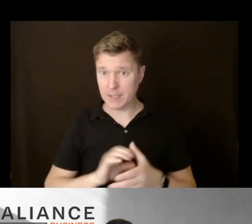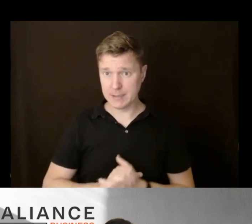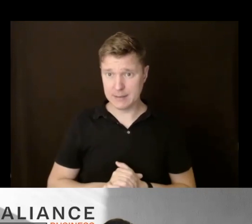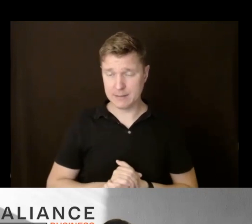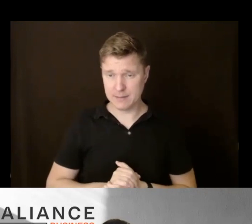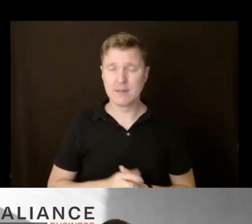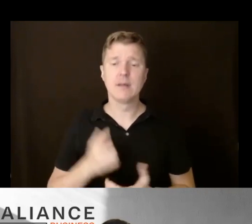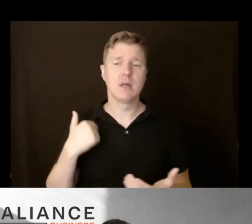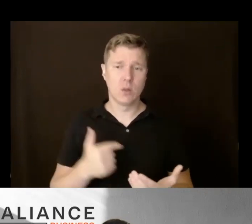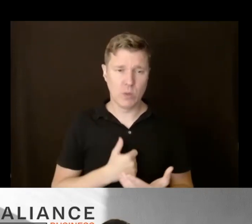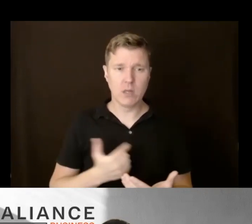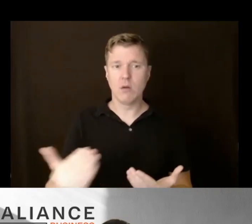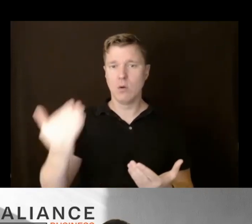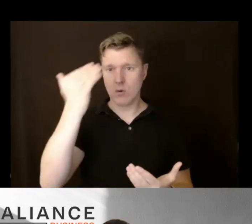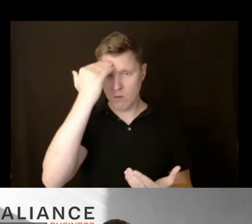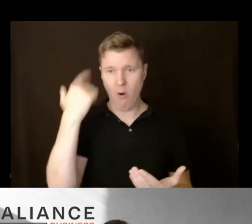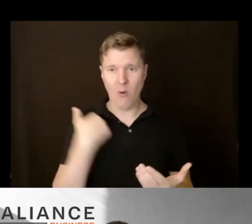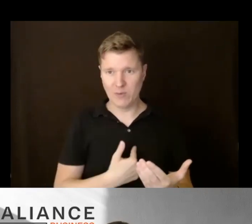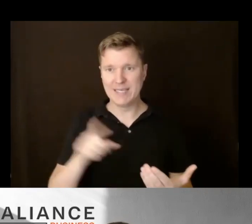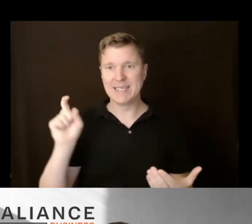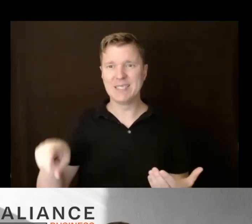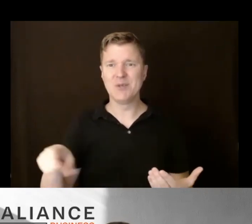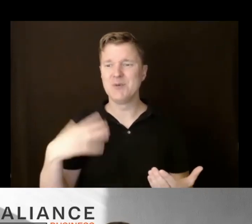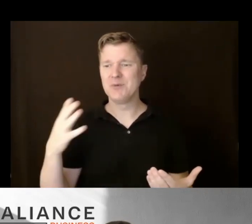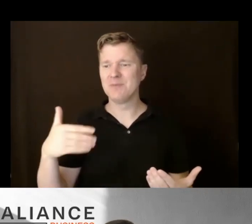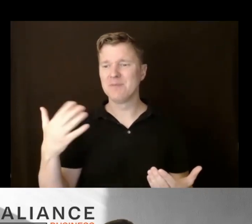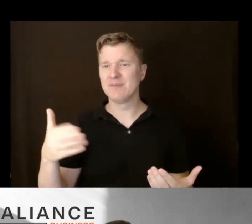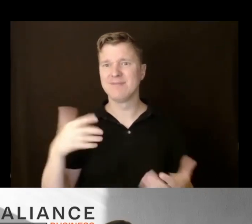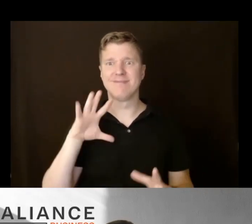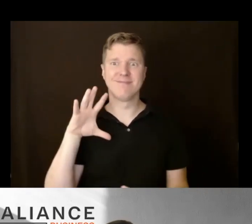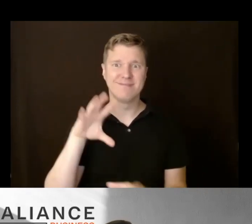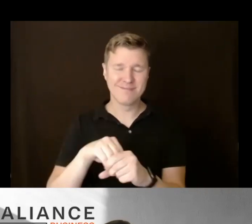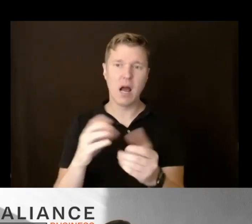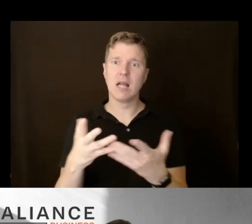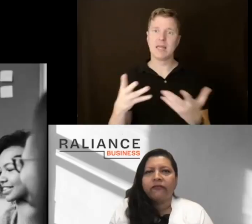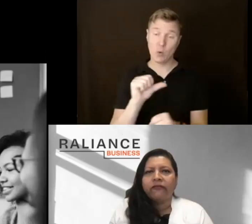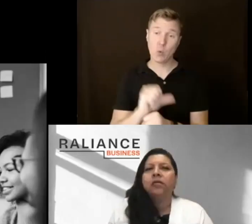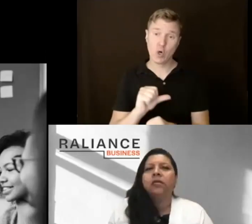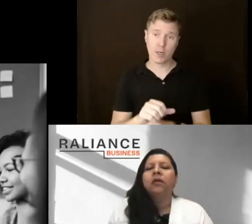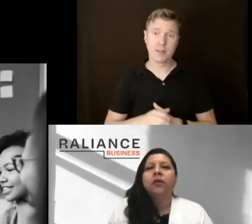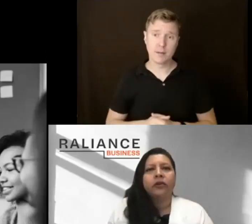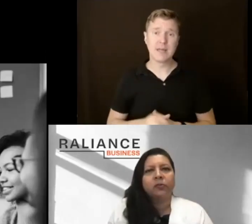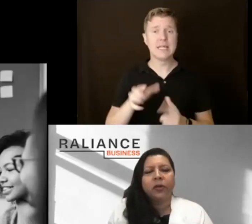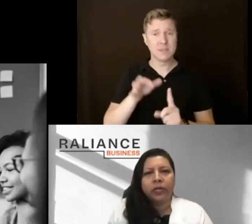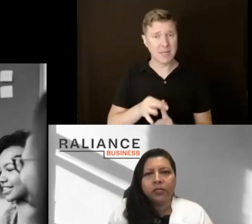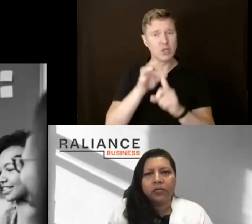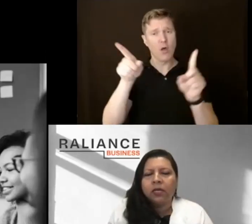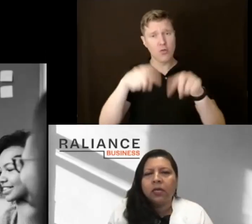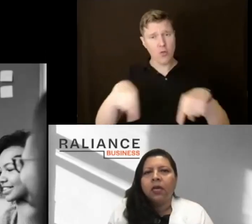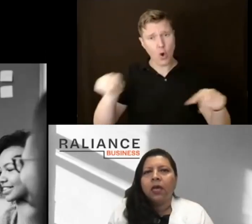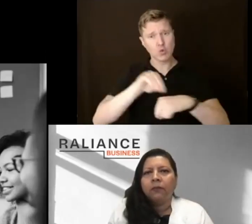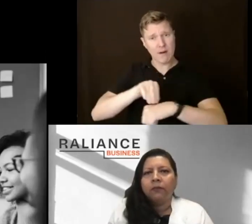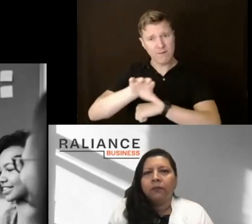we have to really put a lot of work in, as do the folks that are affected, that are